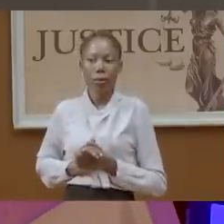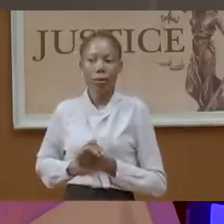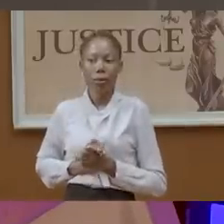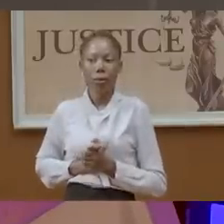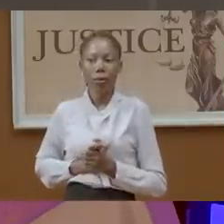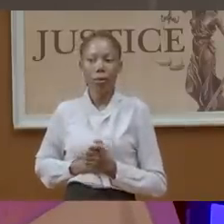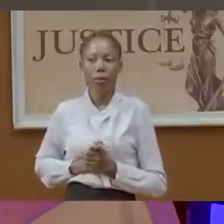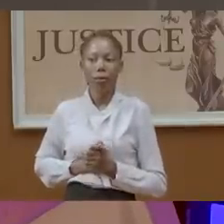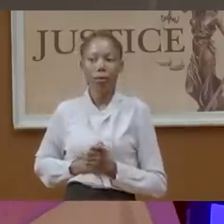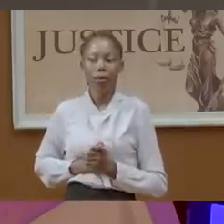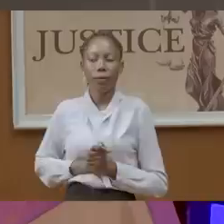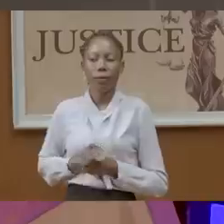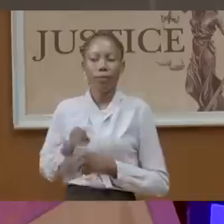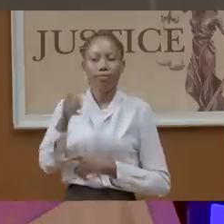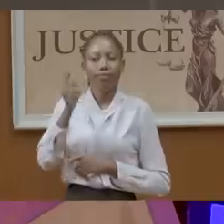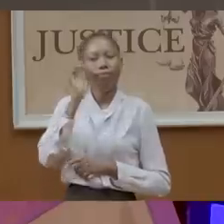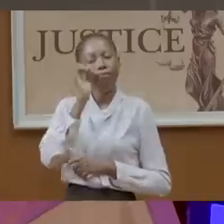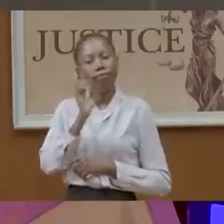Like I said, after the